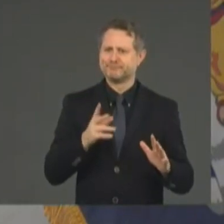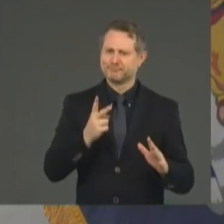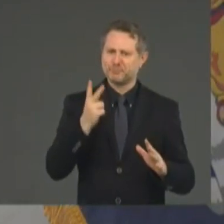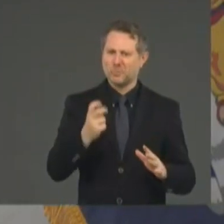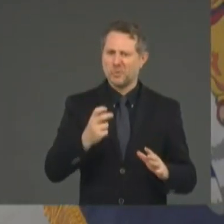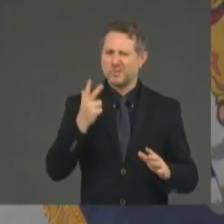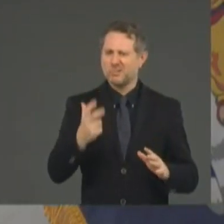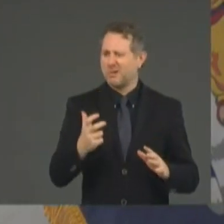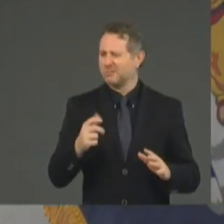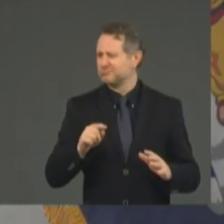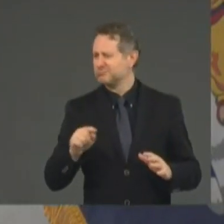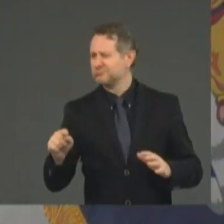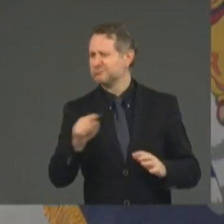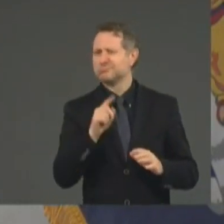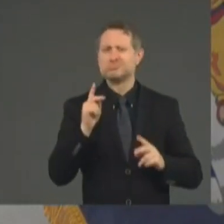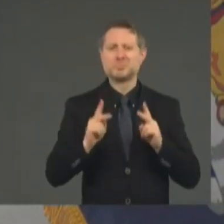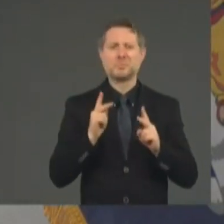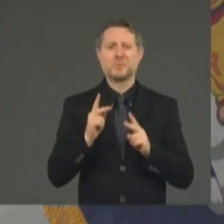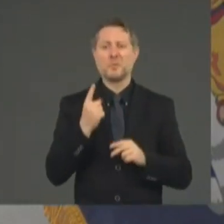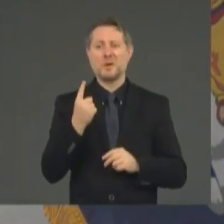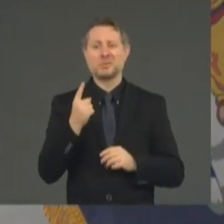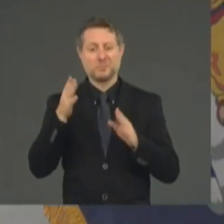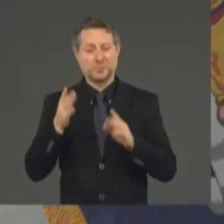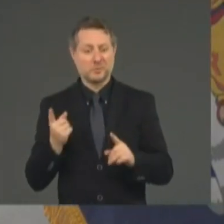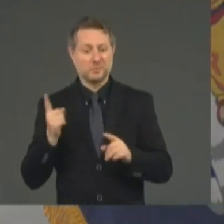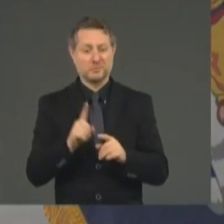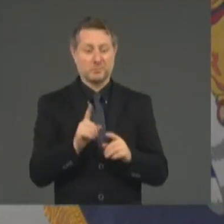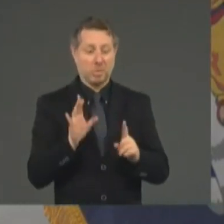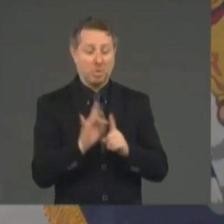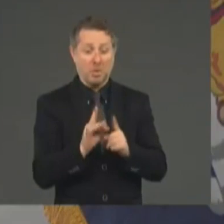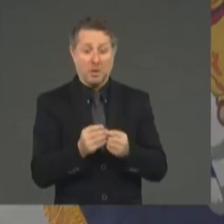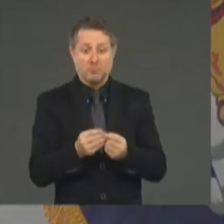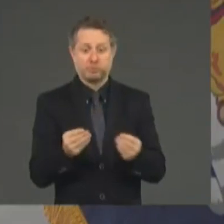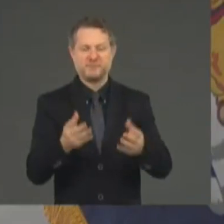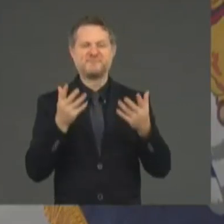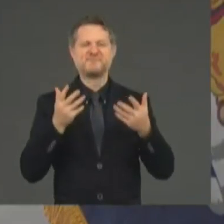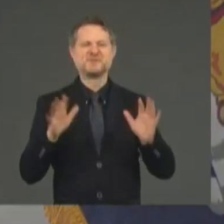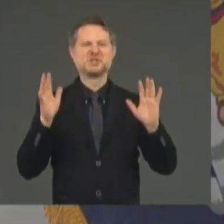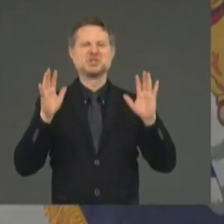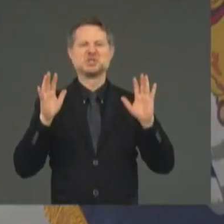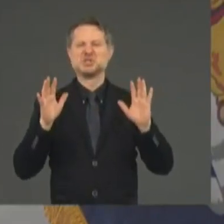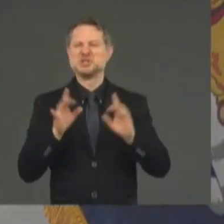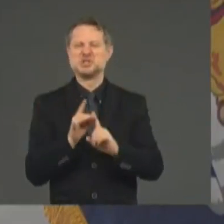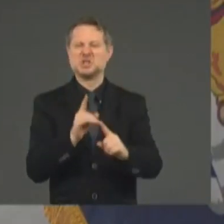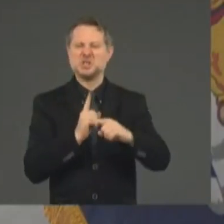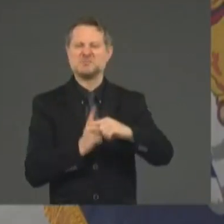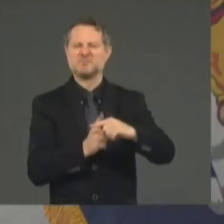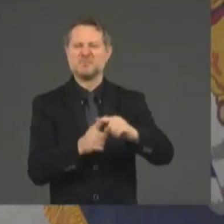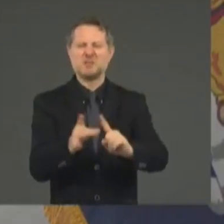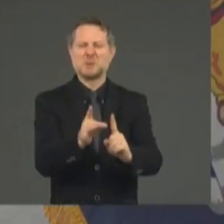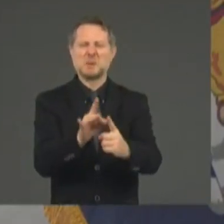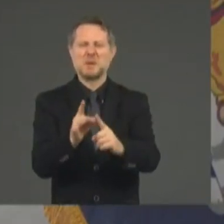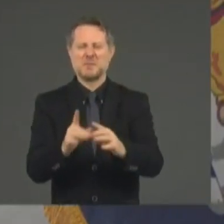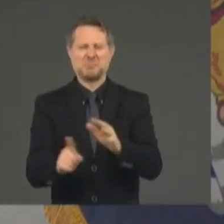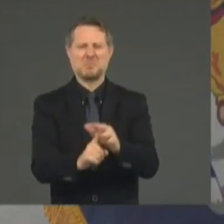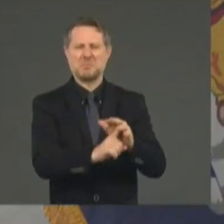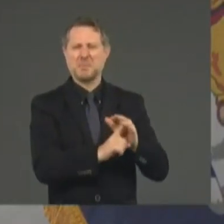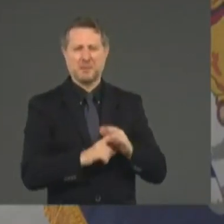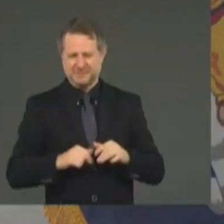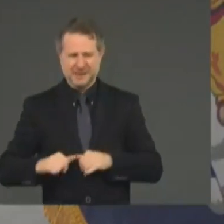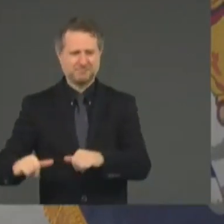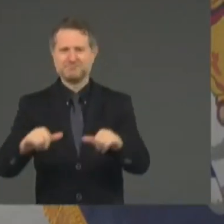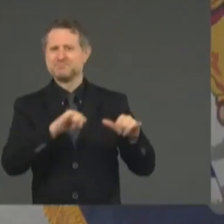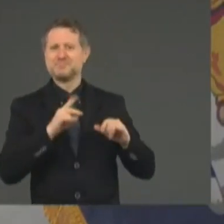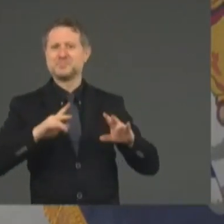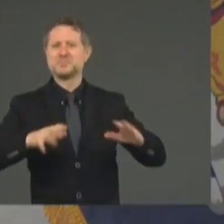and you have one person who's infected, you have a problem. So they all come in that same category. Nobody can tell you when